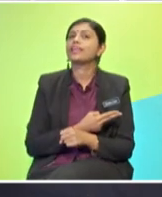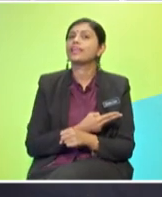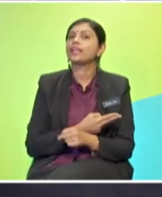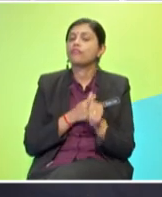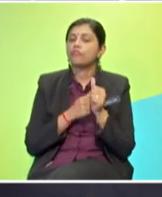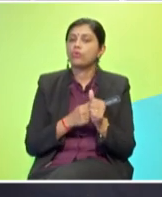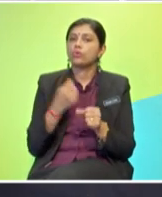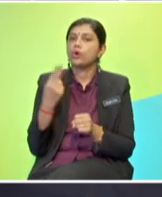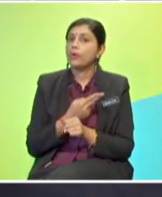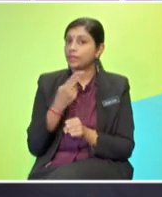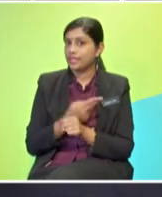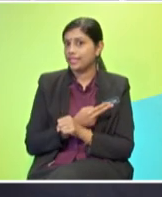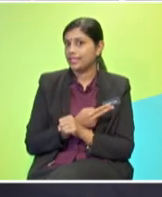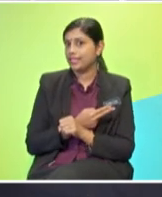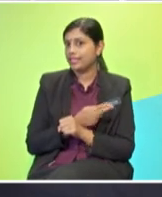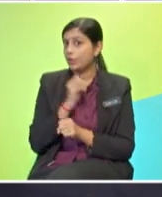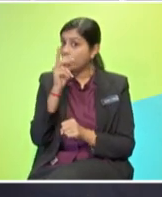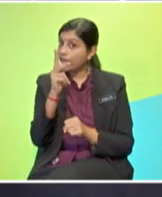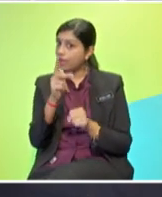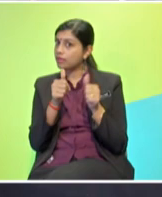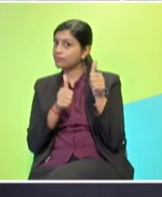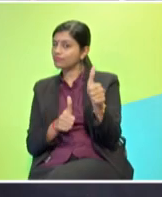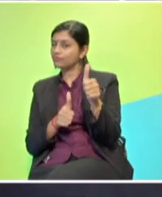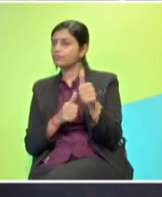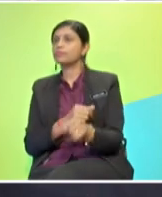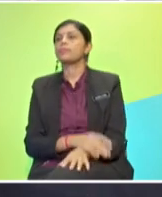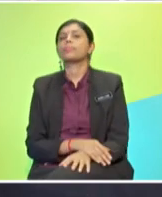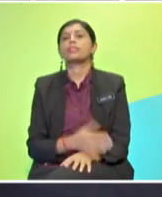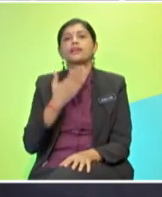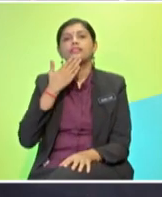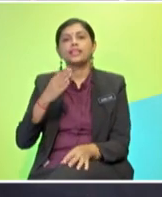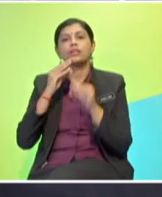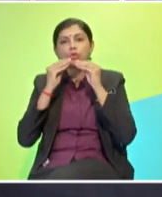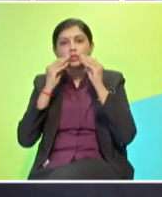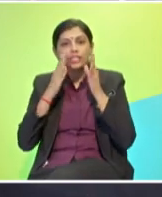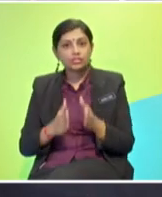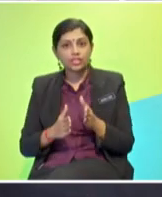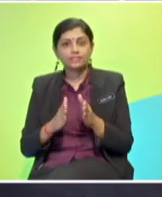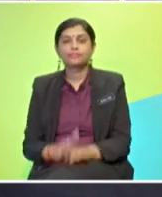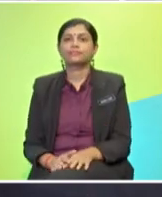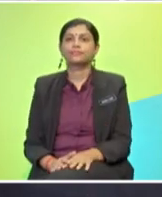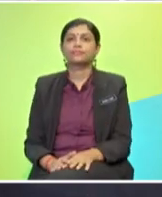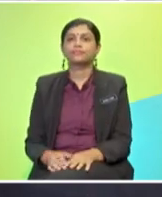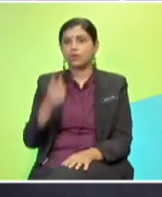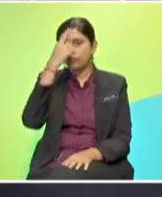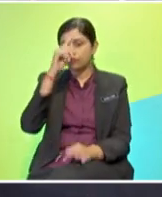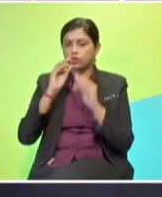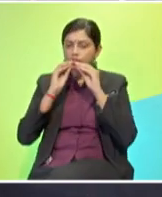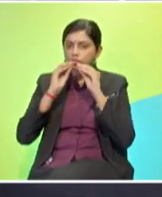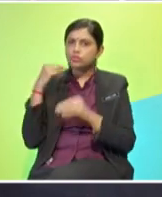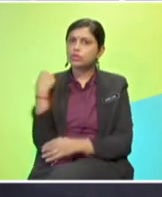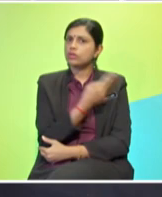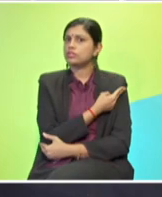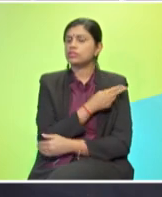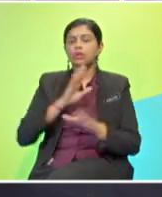hobby. Okay. All right. All very good. Thank you so much, Teacher Rahma, for being with us today and